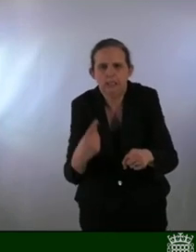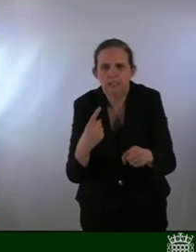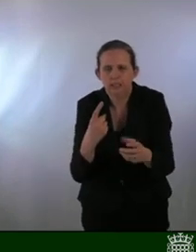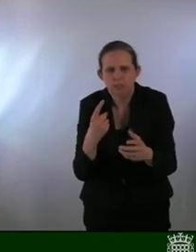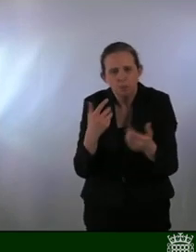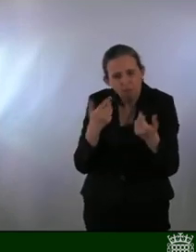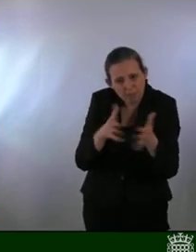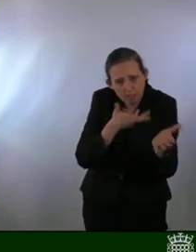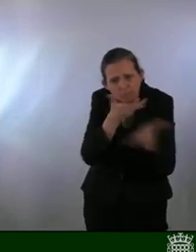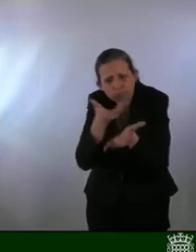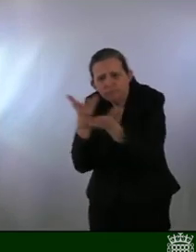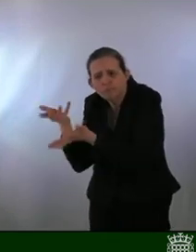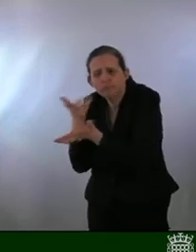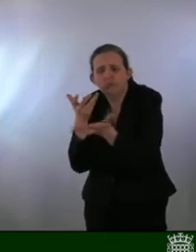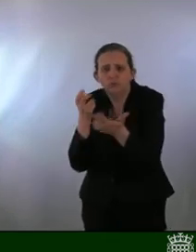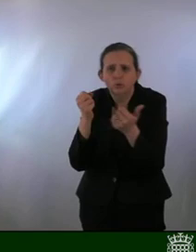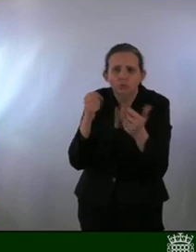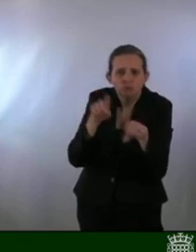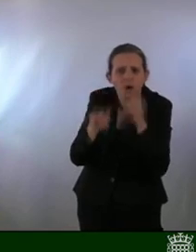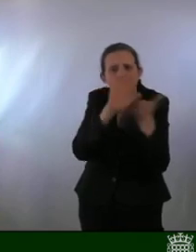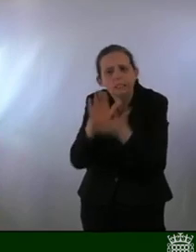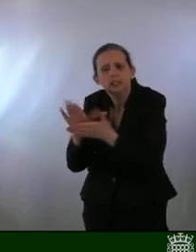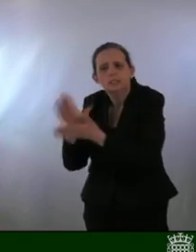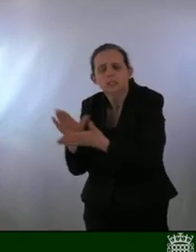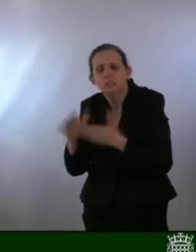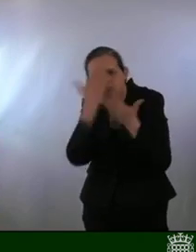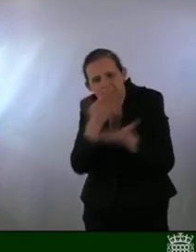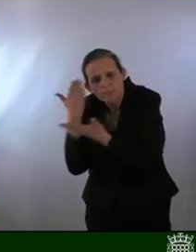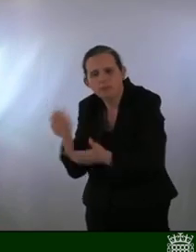religious institutions across the country with regards to this?